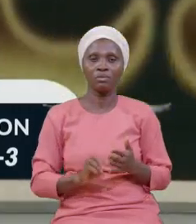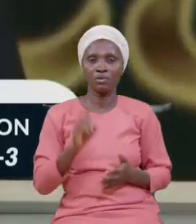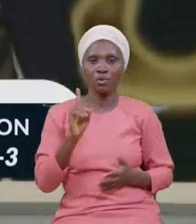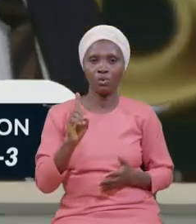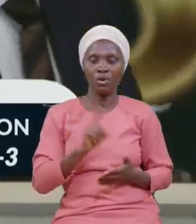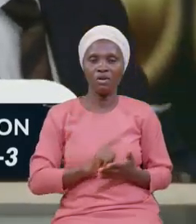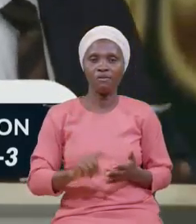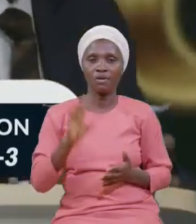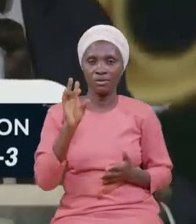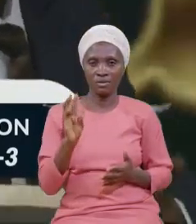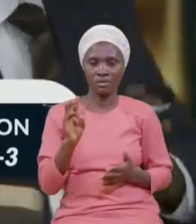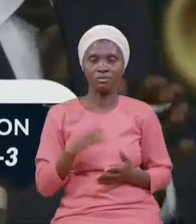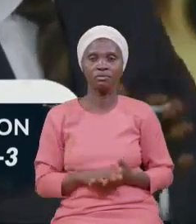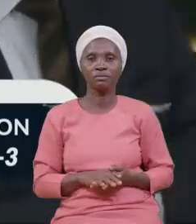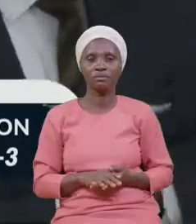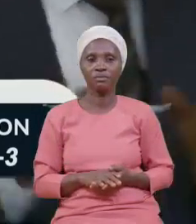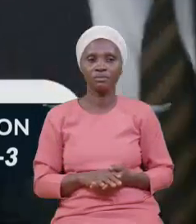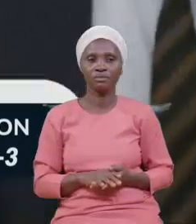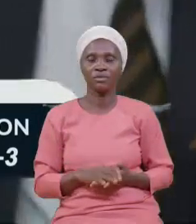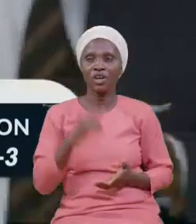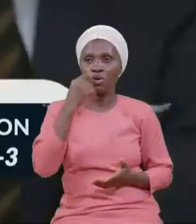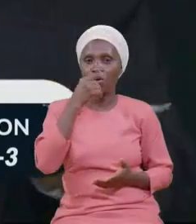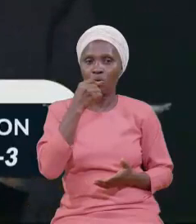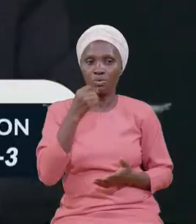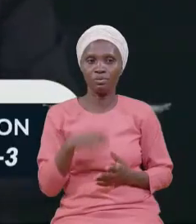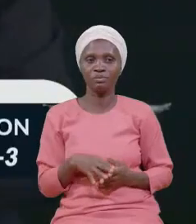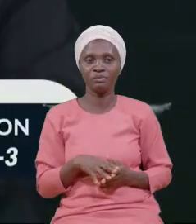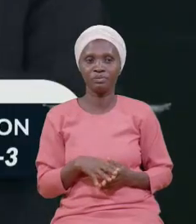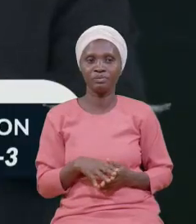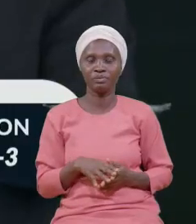God would make known